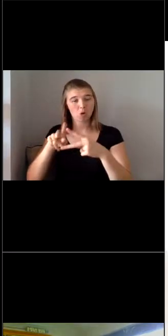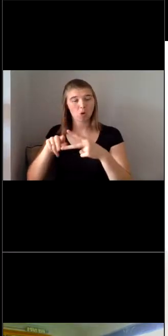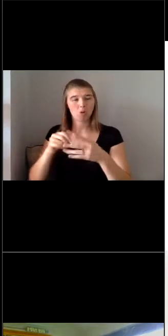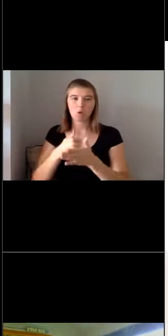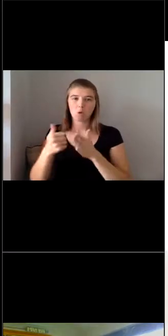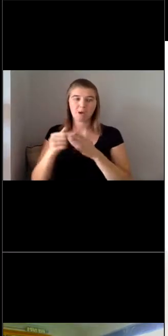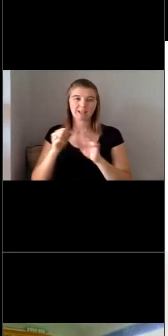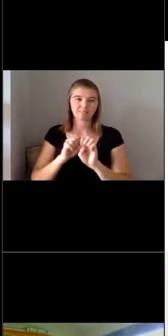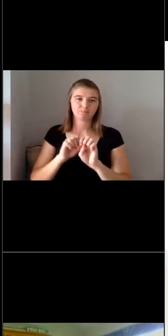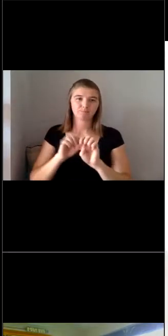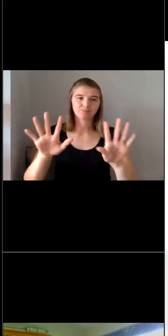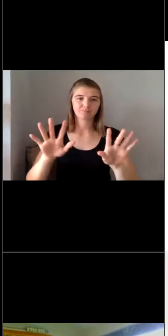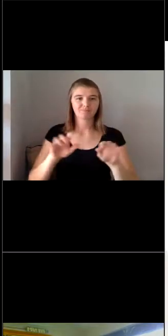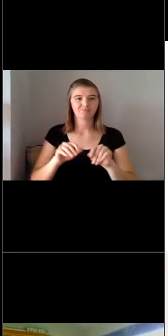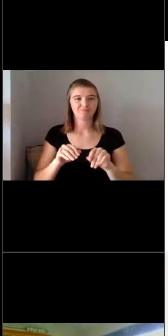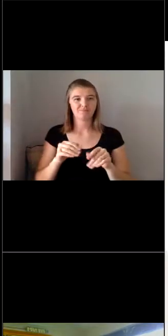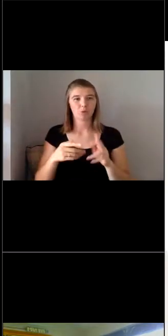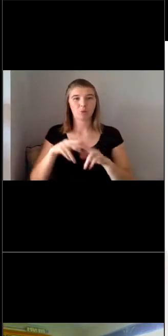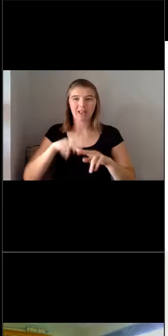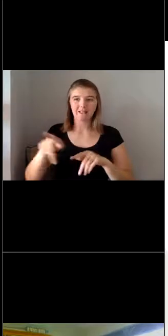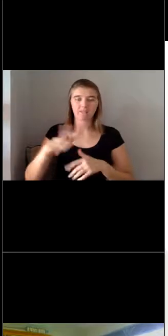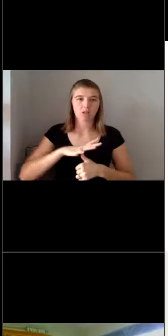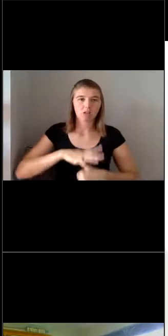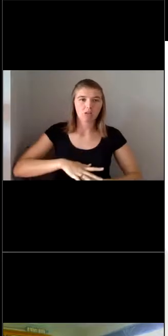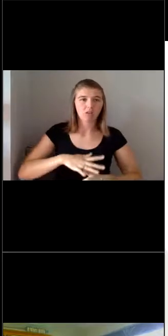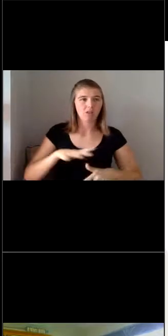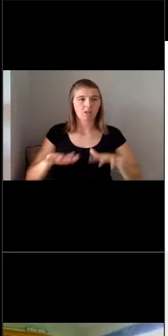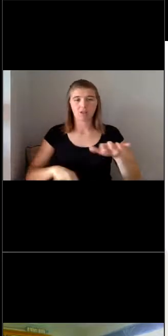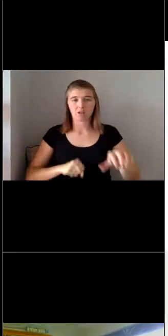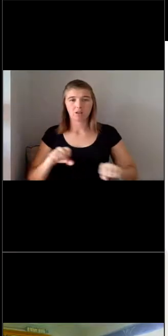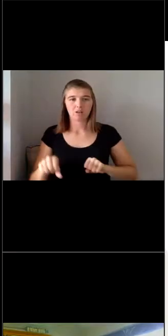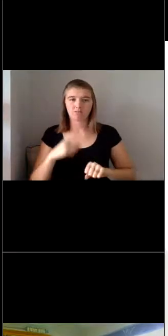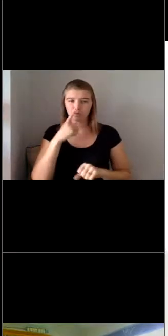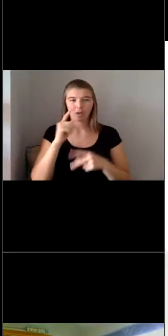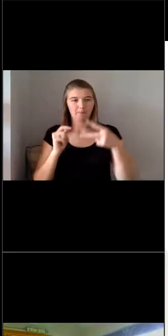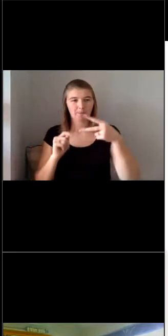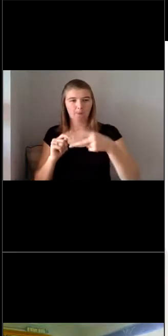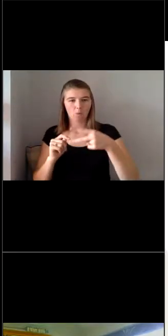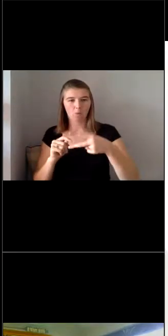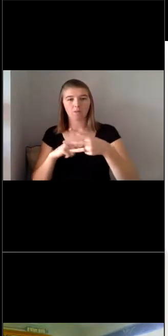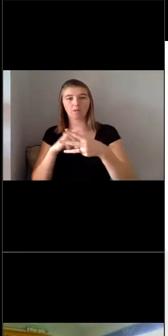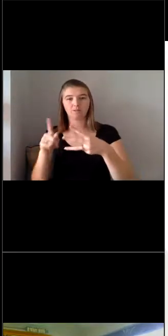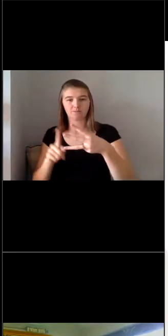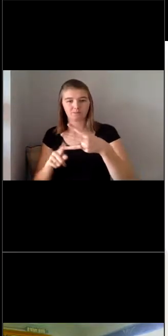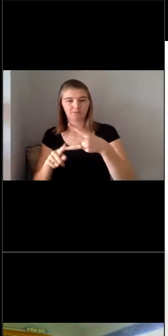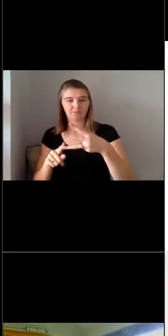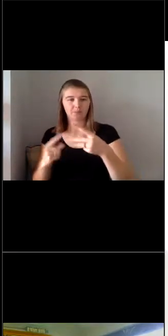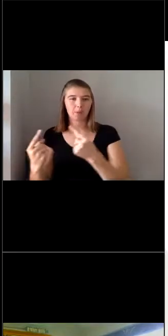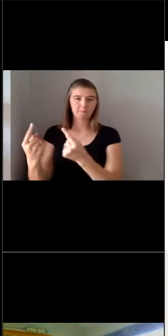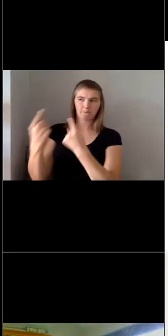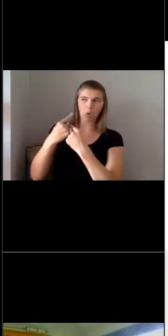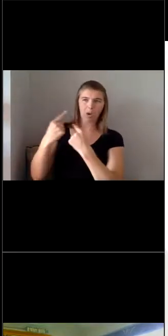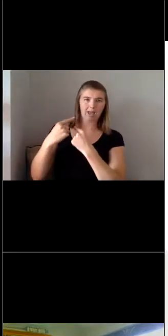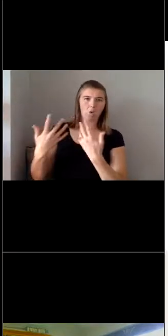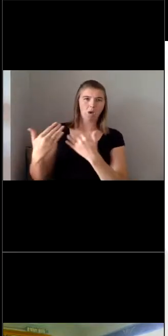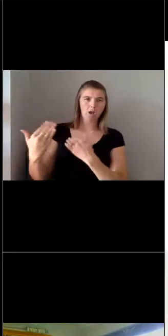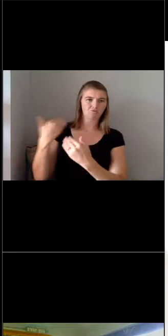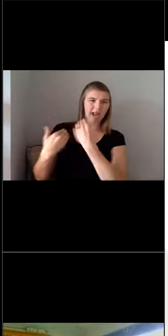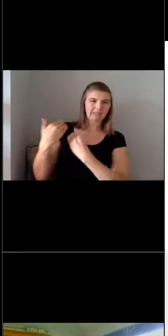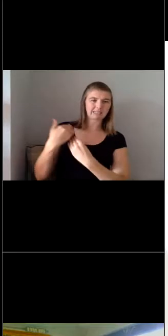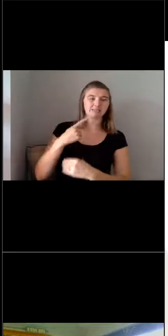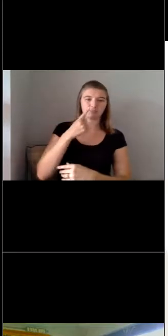if you feel that you're being bullied or harassed, then the RSC runs a bullying and harassment support line in the just grab that phone number while you